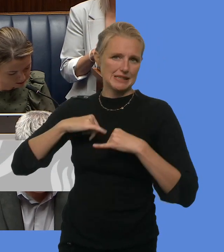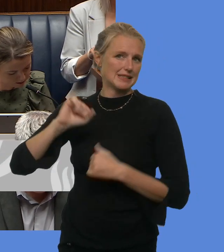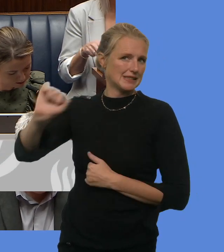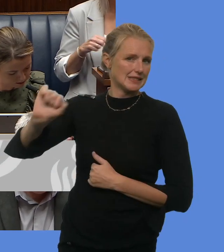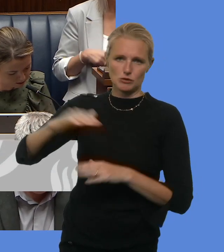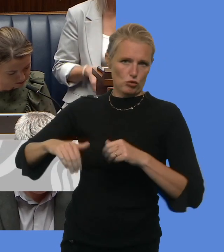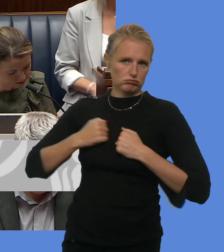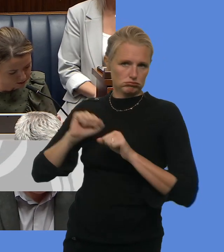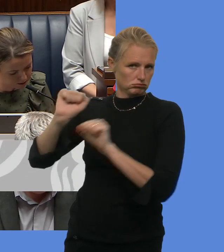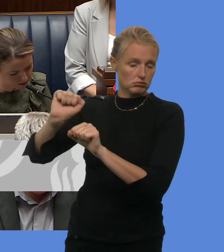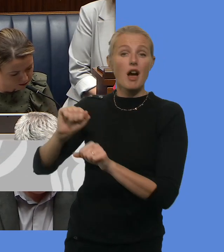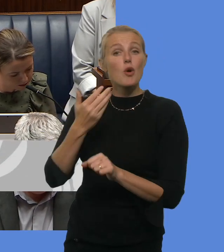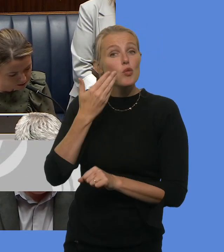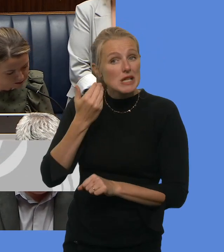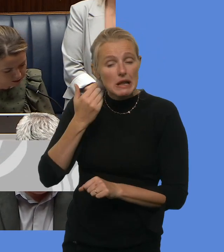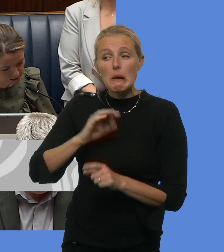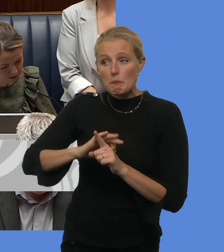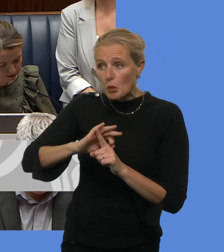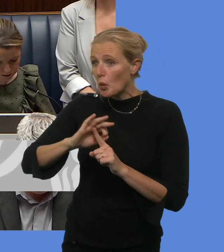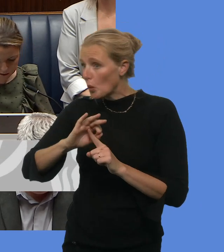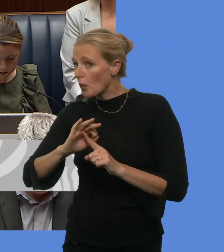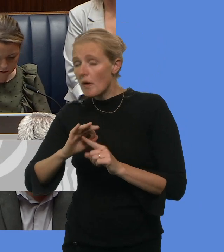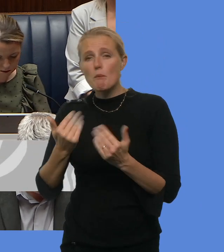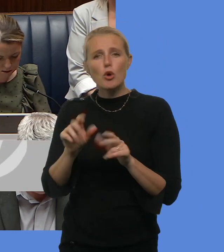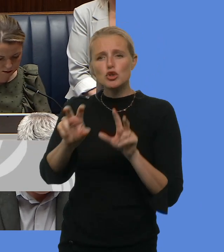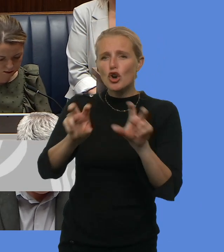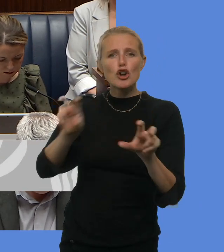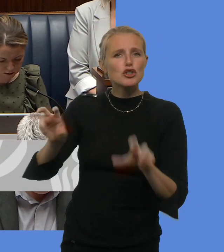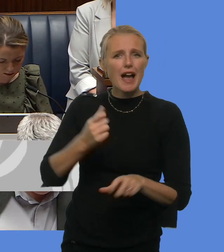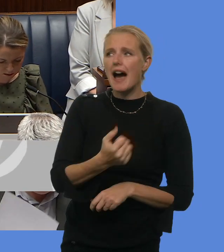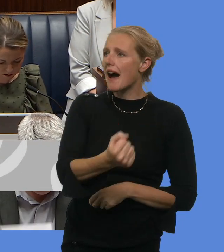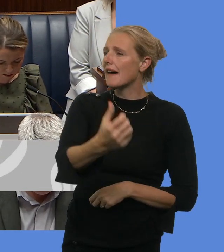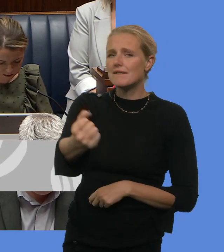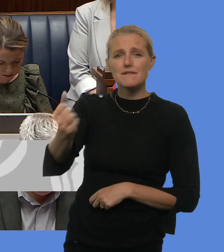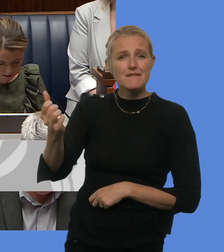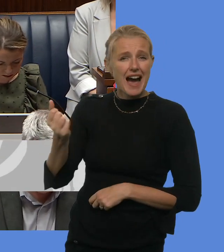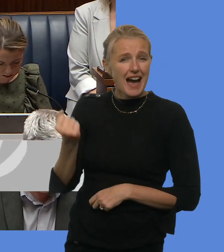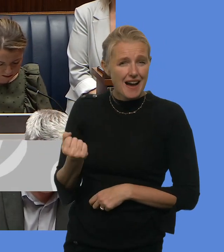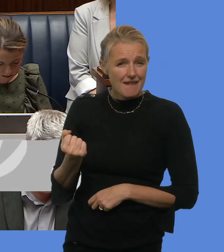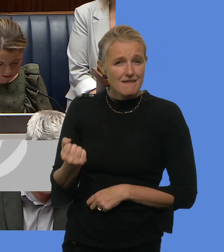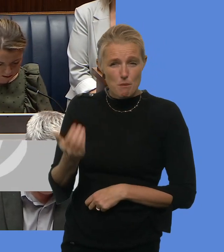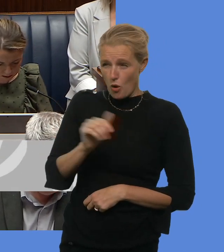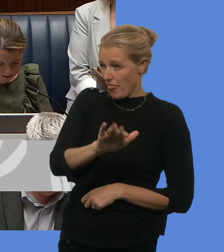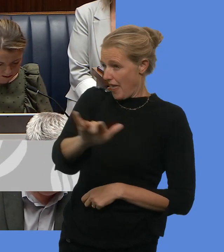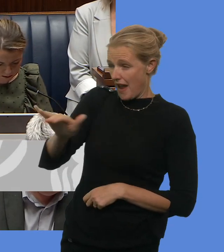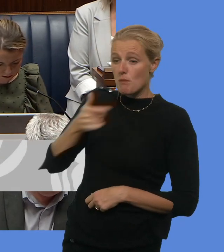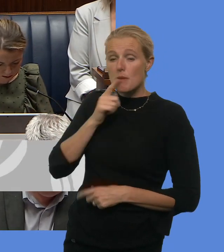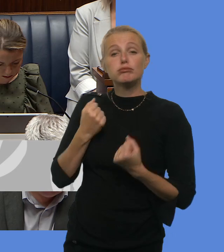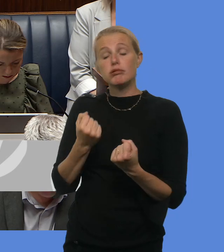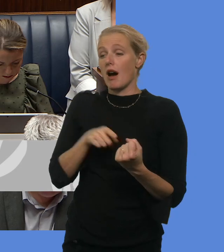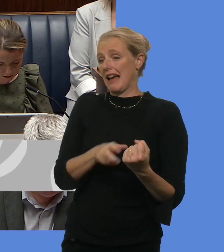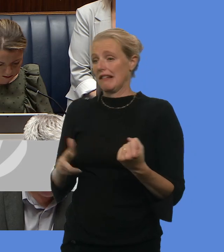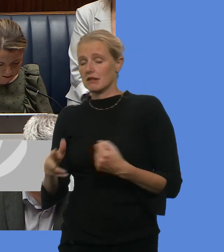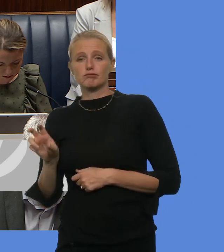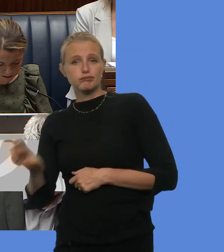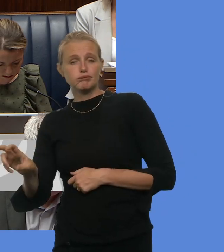significant success in recent times. And we are seeing more and more electric vehicle charging points being made available to members of the public on that